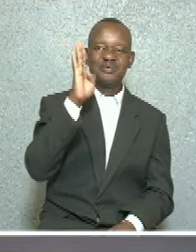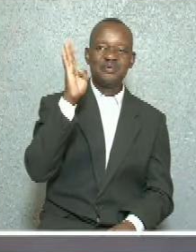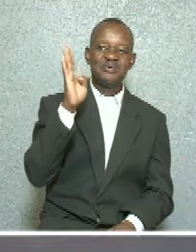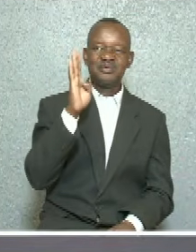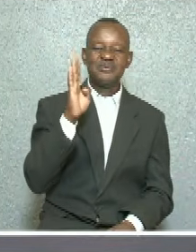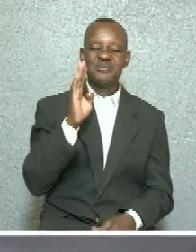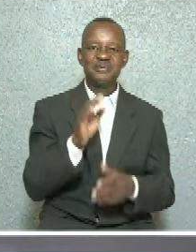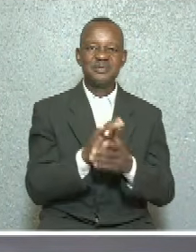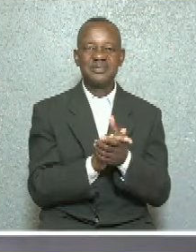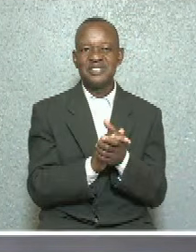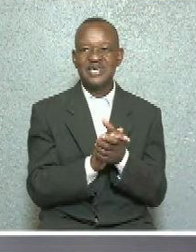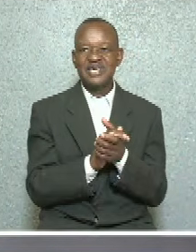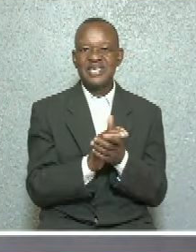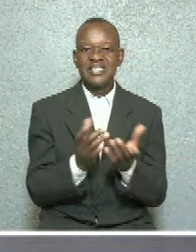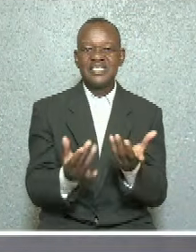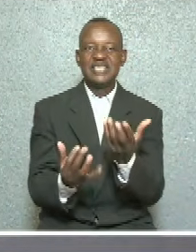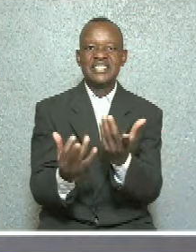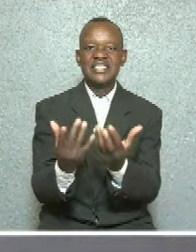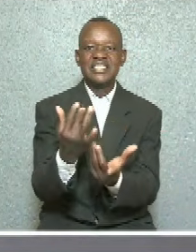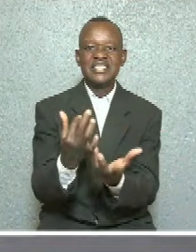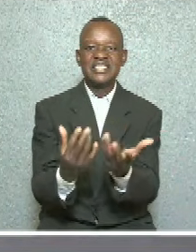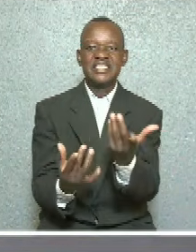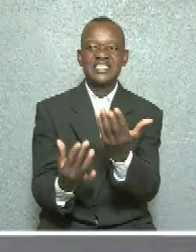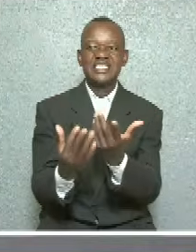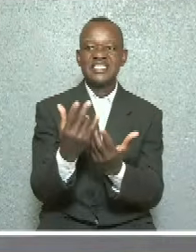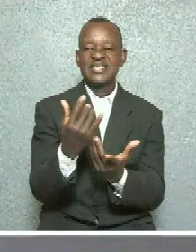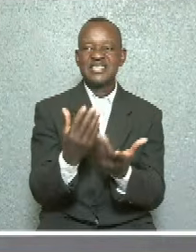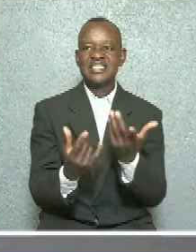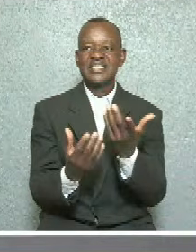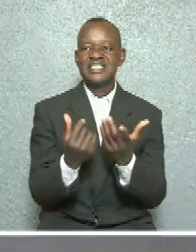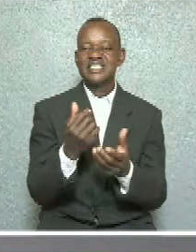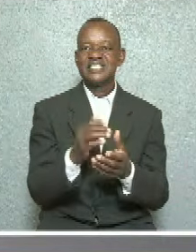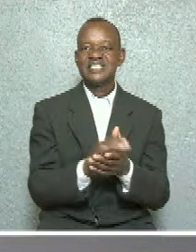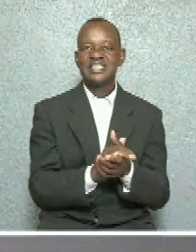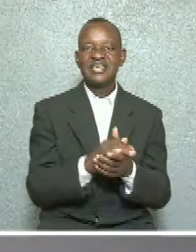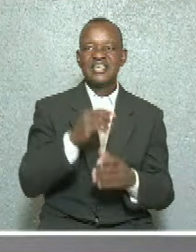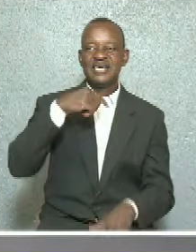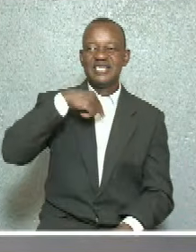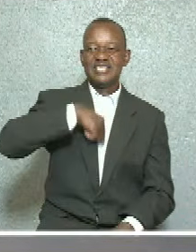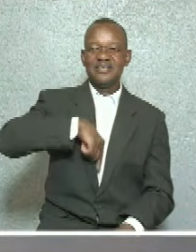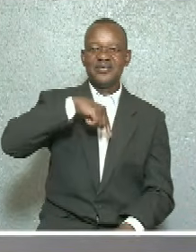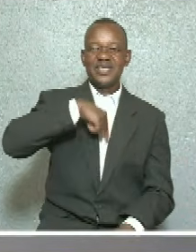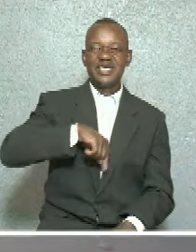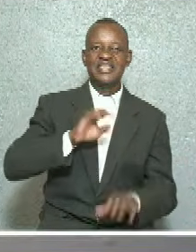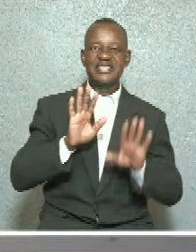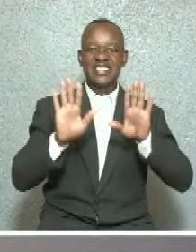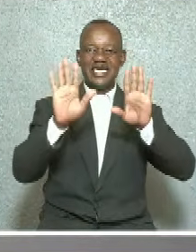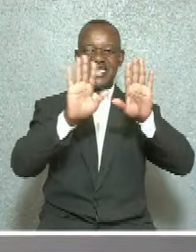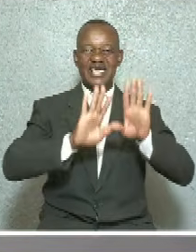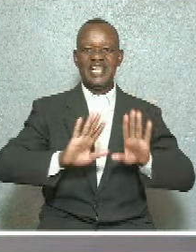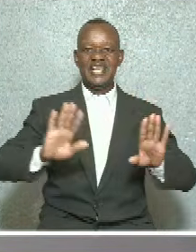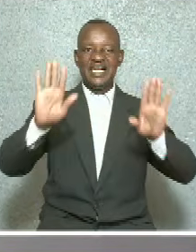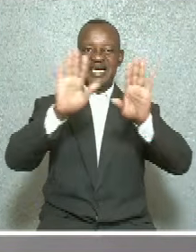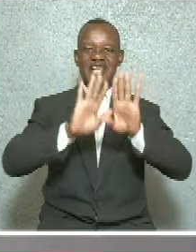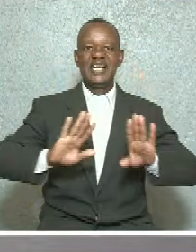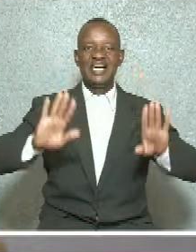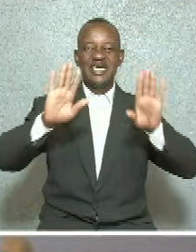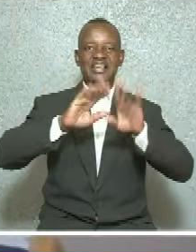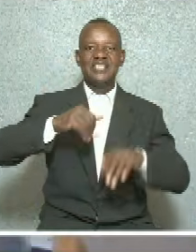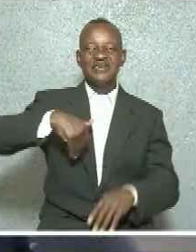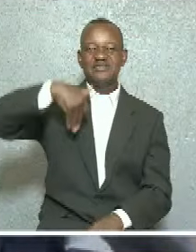The last one? Give yourselves a round of applause. Thank you. You can all be seated.